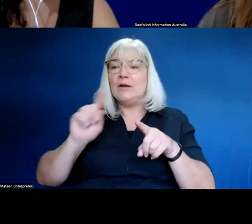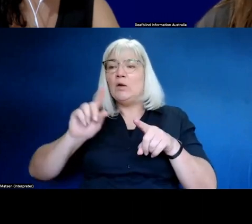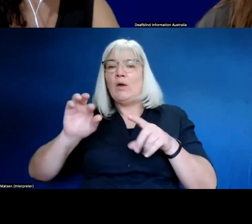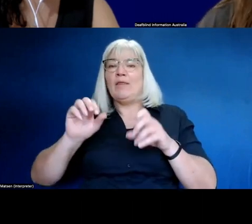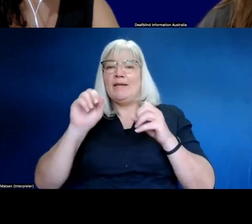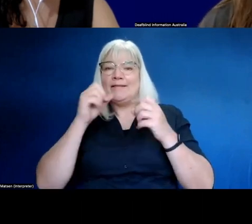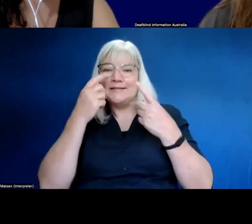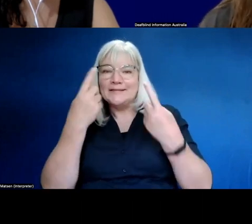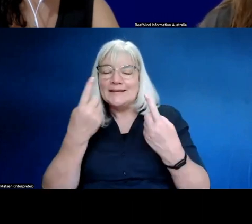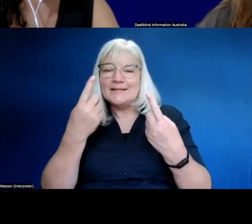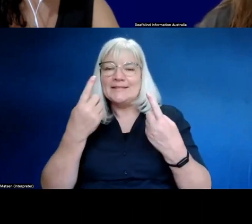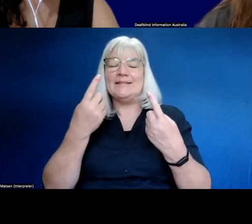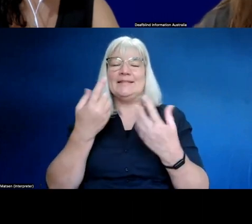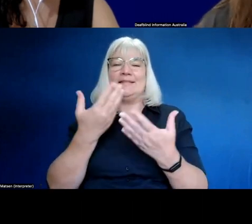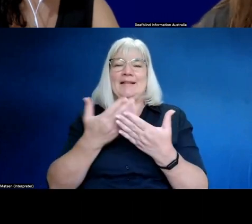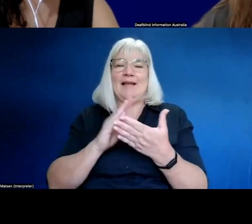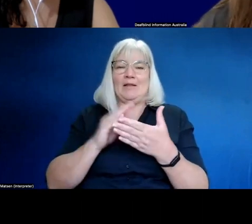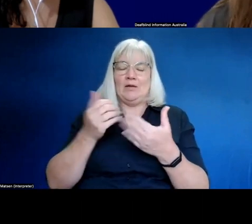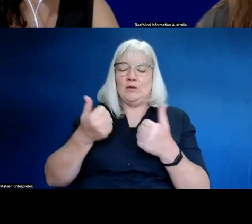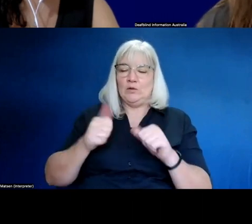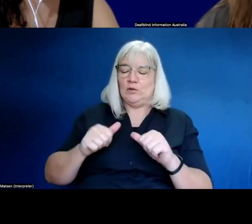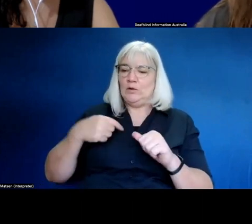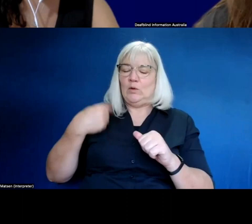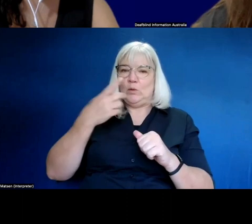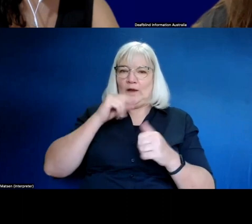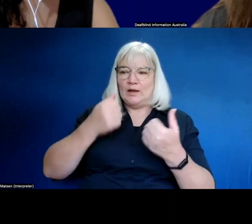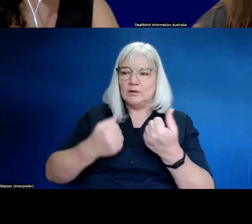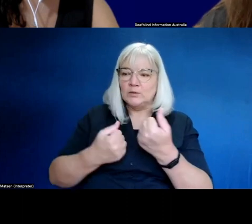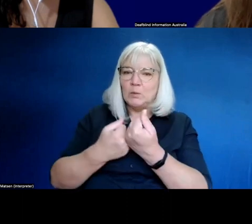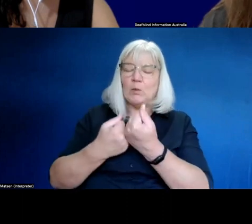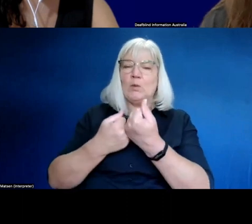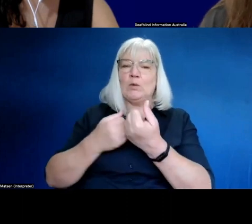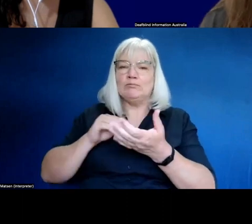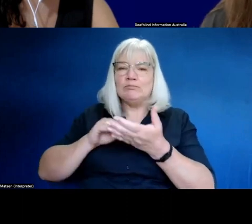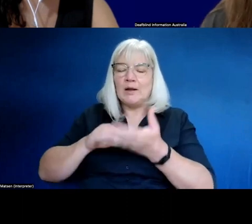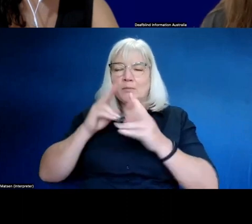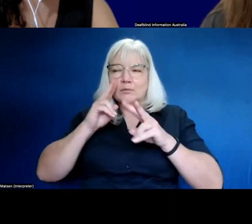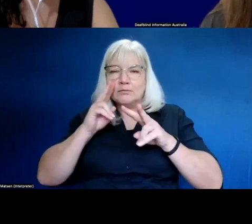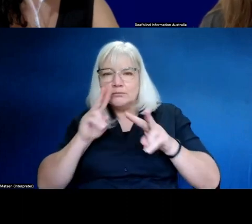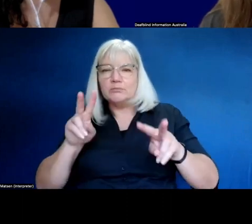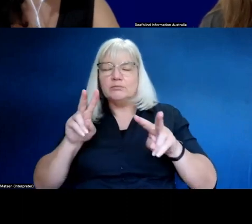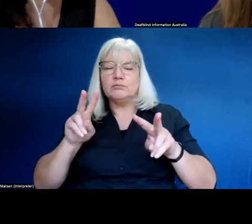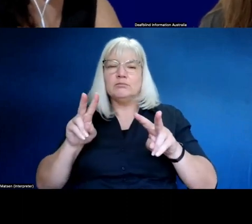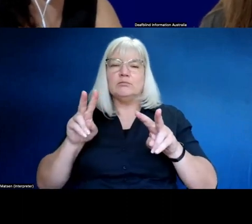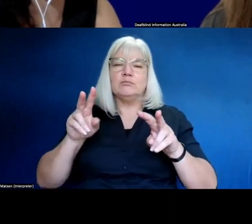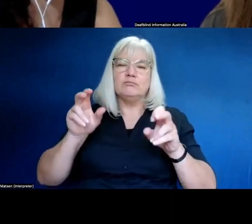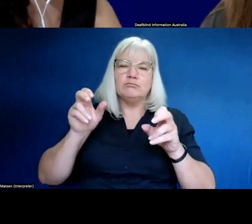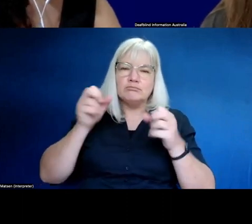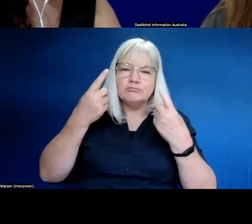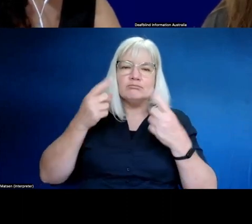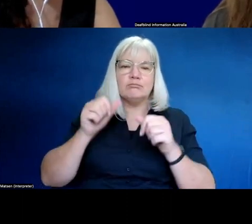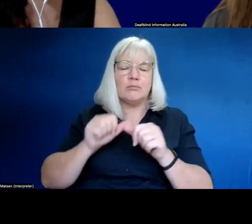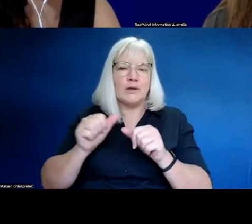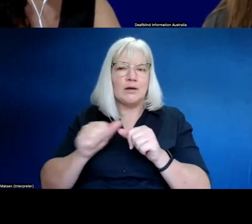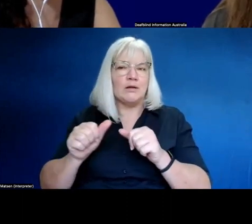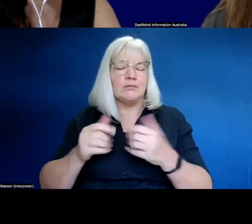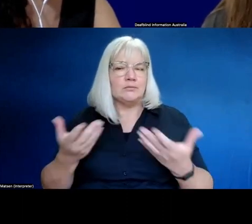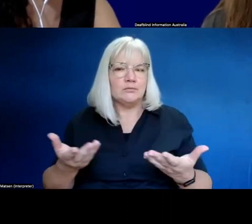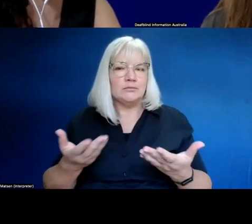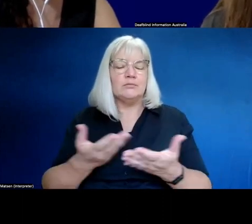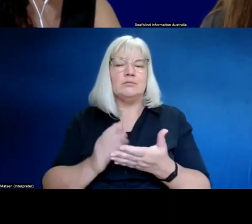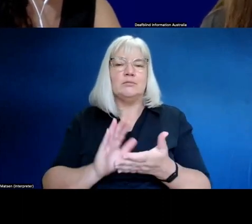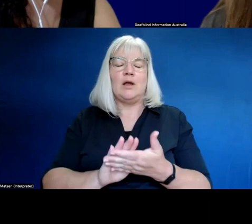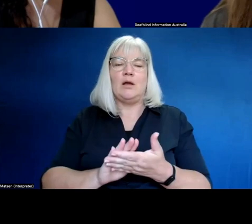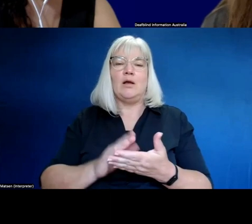things that we can do to actually support the use of that vision as well. And it'll give you kind of a bit better insight about what